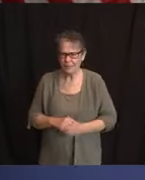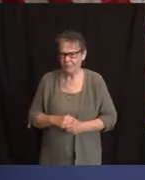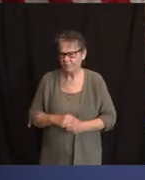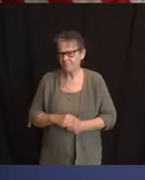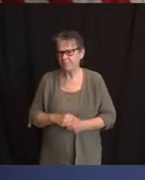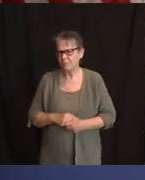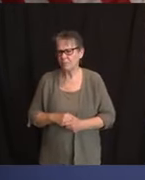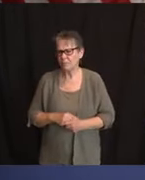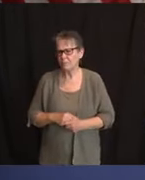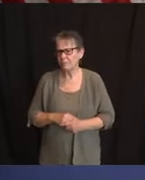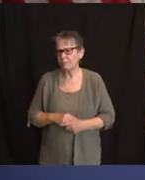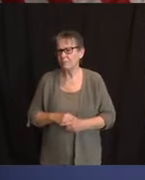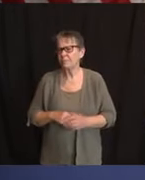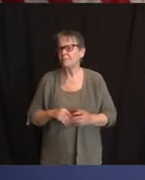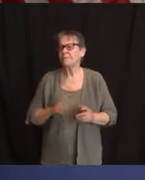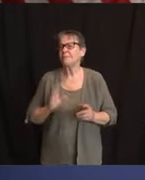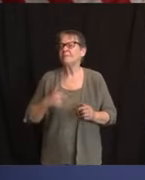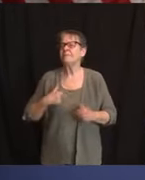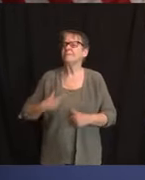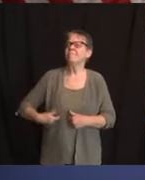the fact that people are staying away from each other.